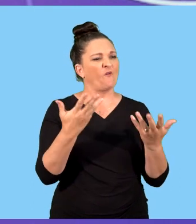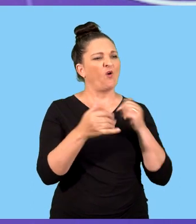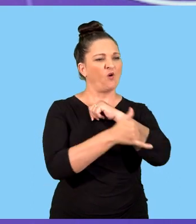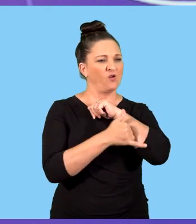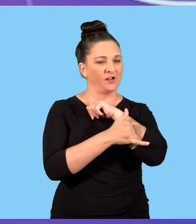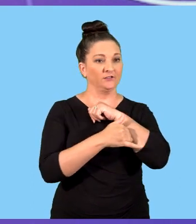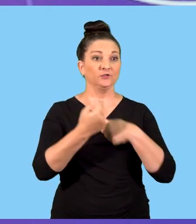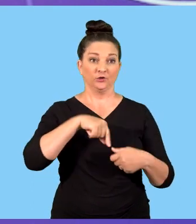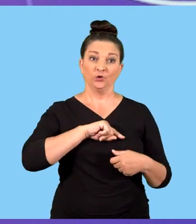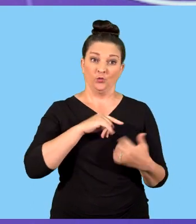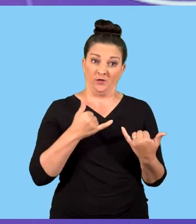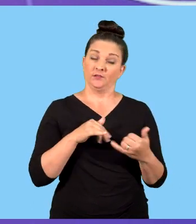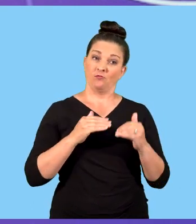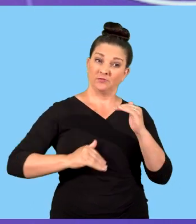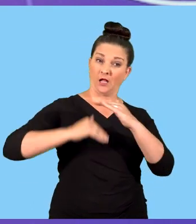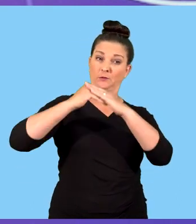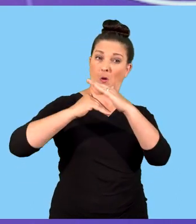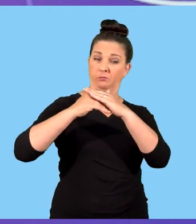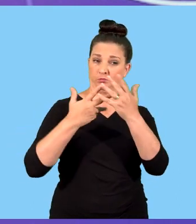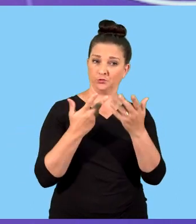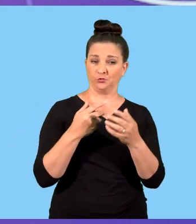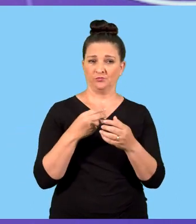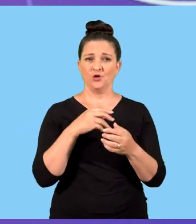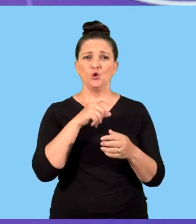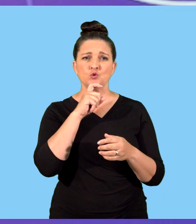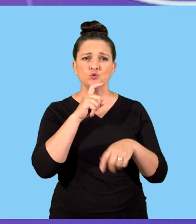there of days spent on social media.